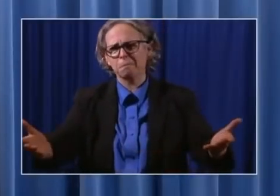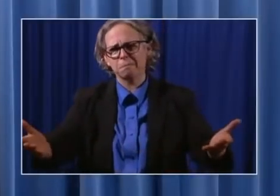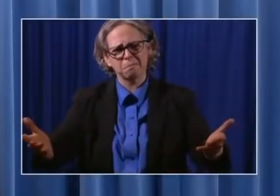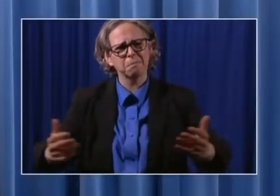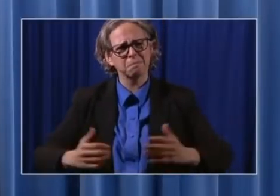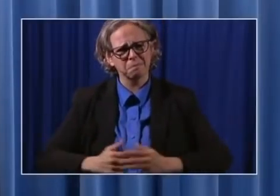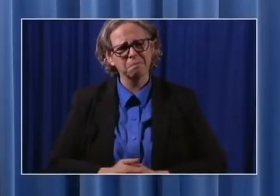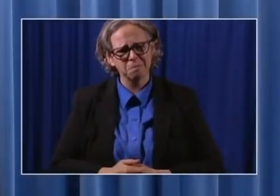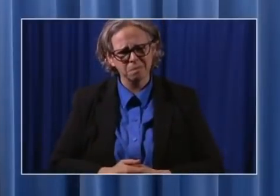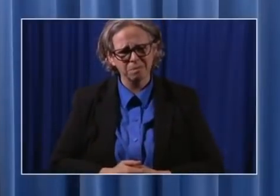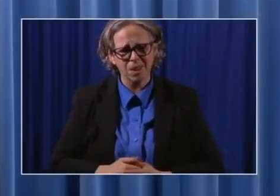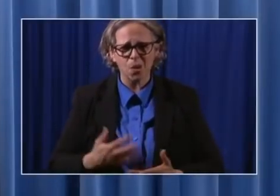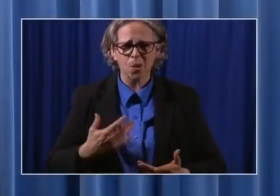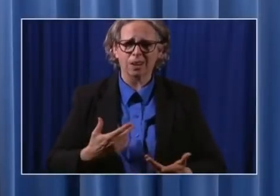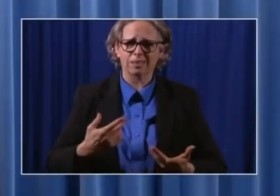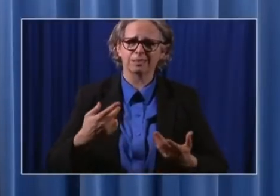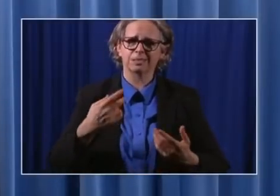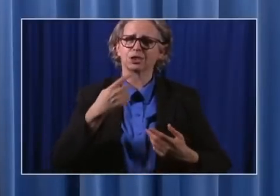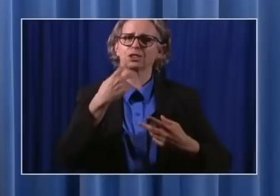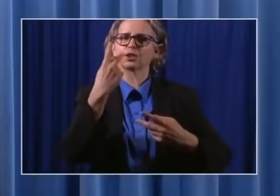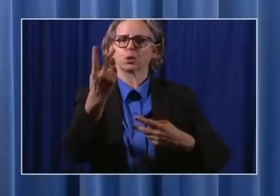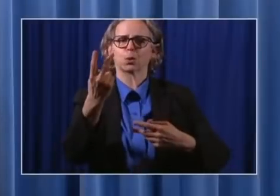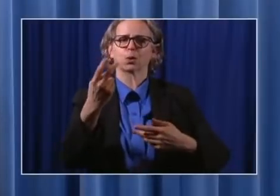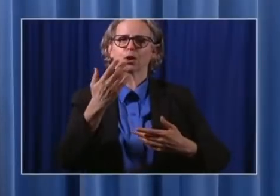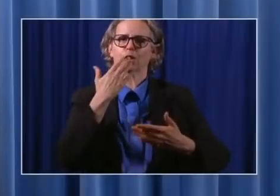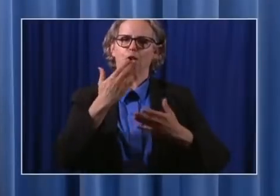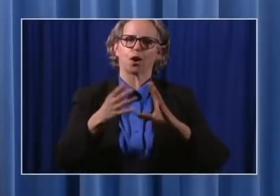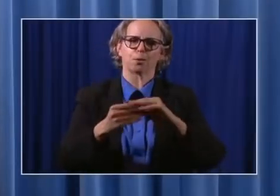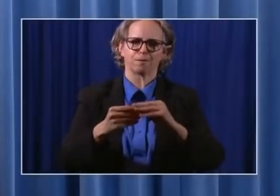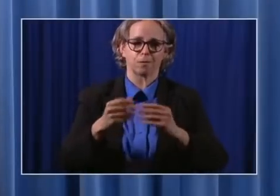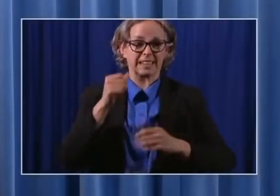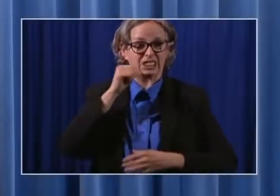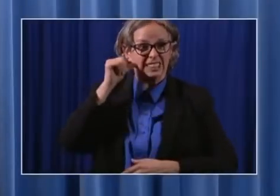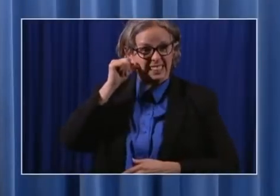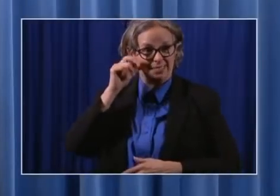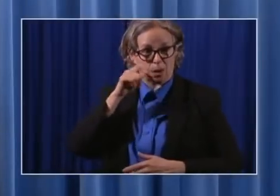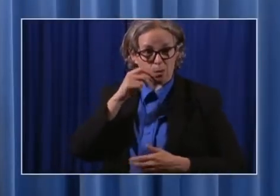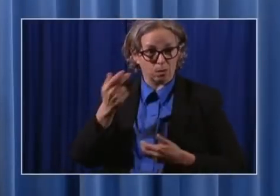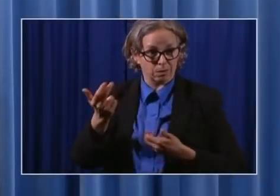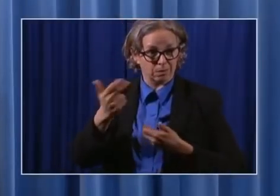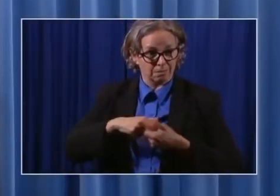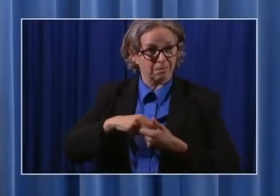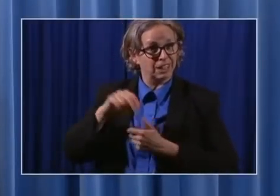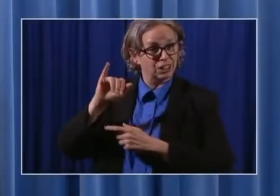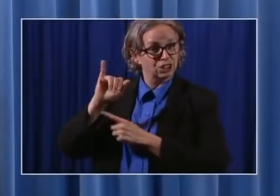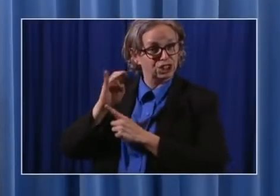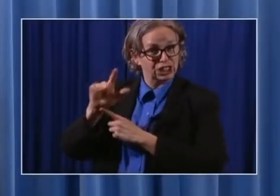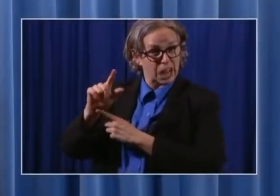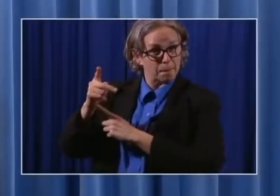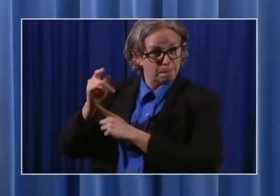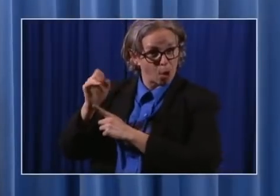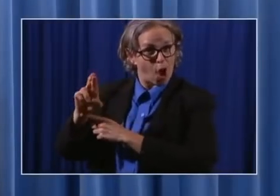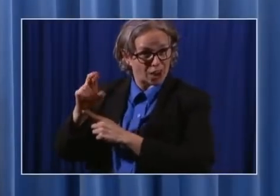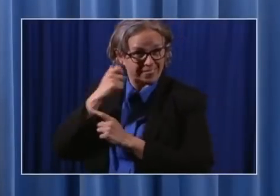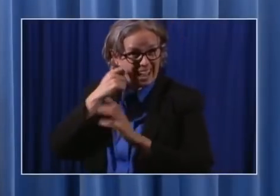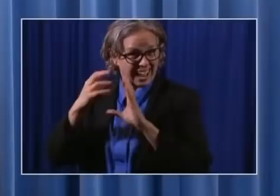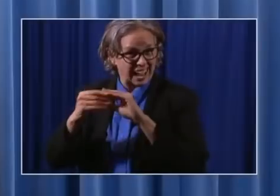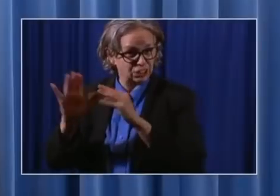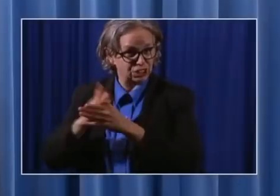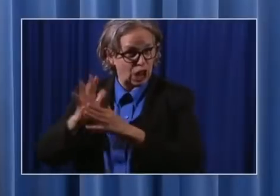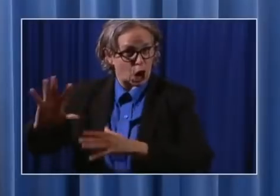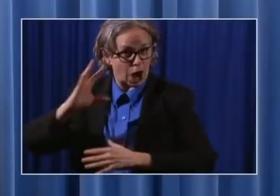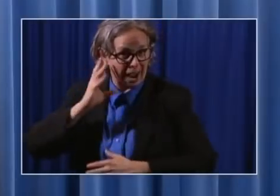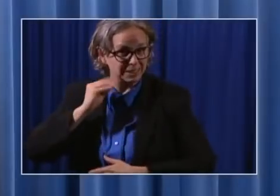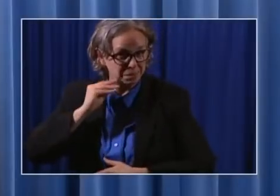South Vienna. What we didn't cover in there really in as much detail is that Jill's 4th of July gathering had, I